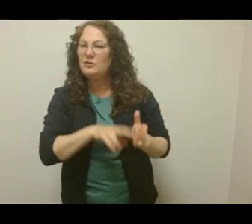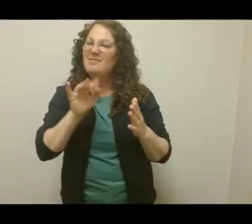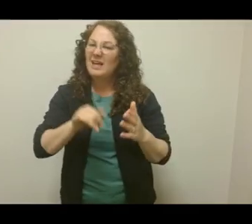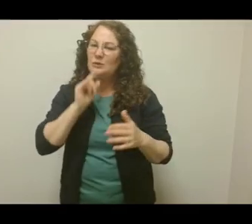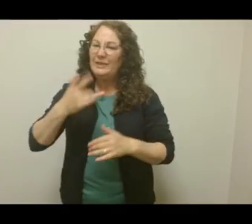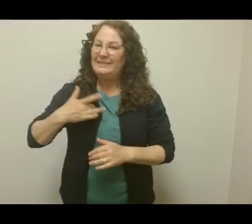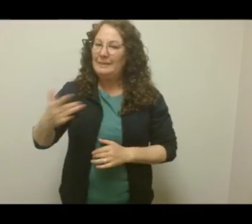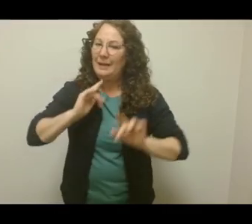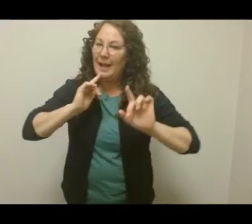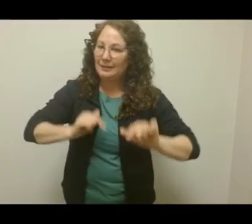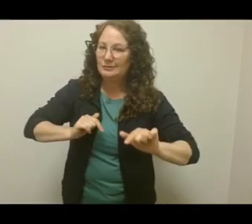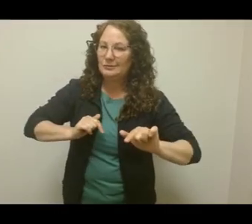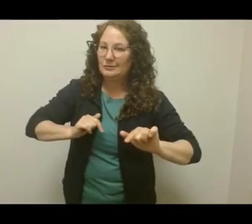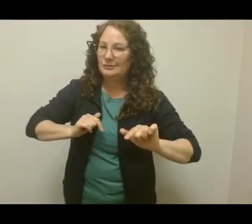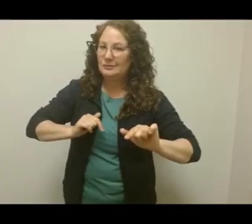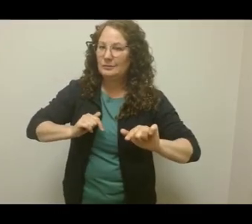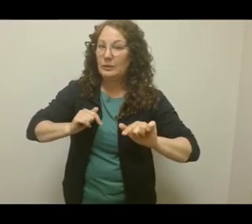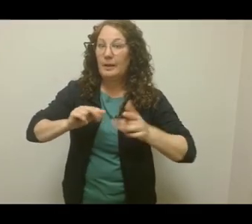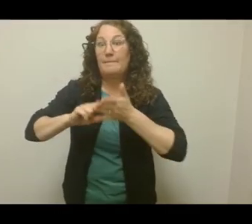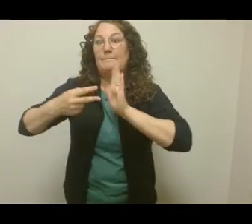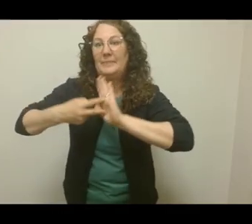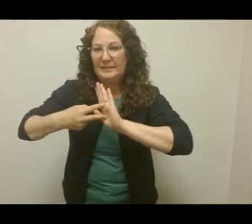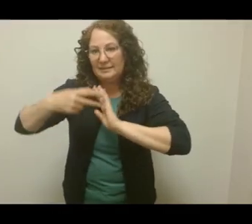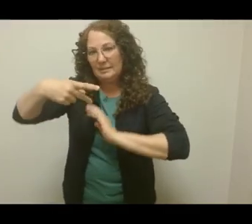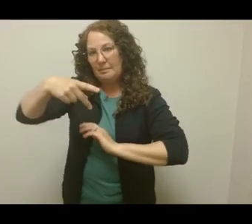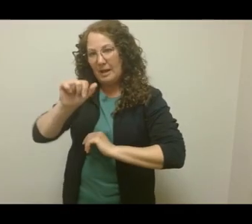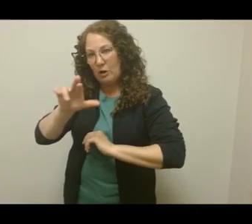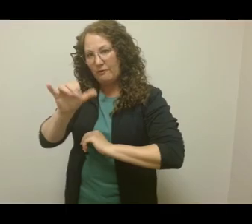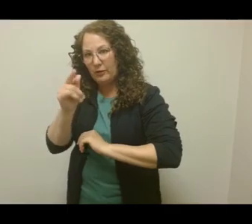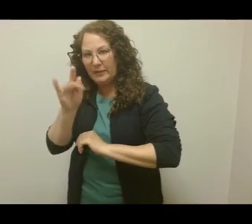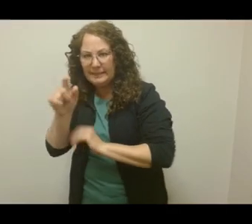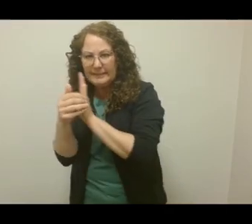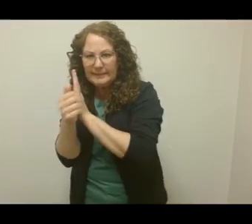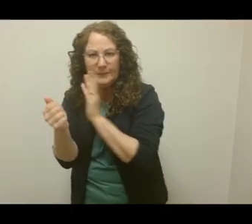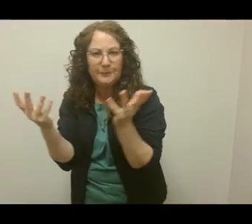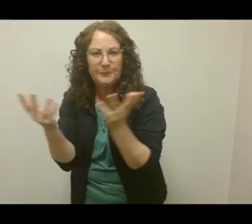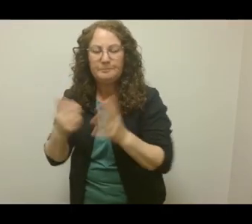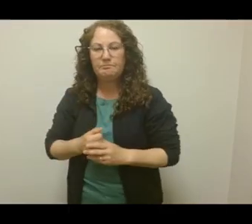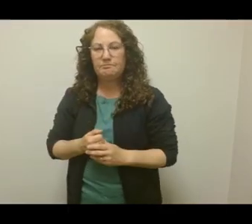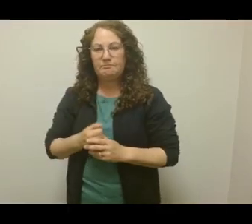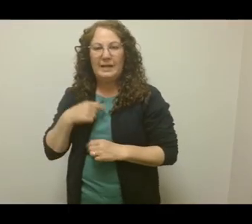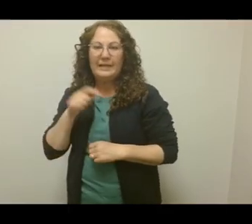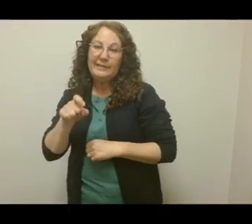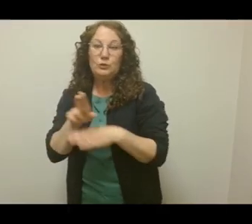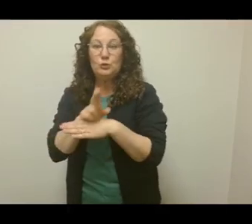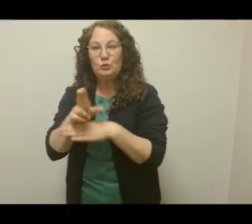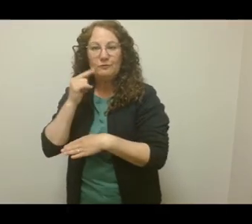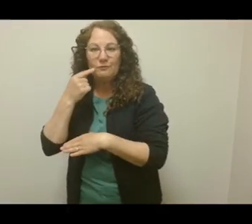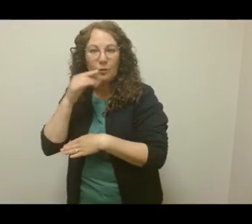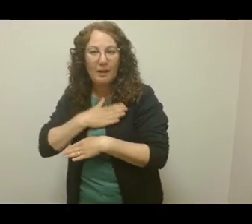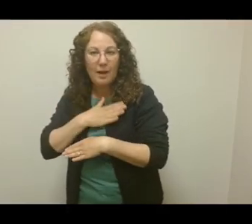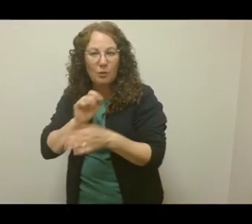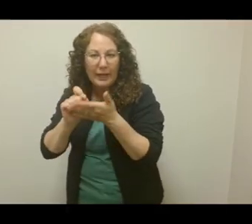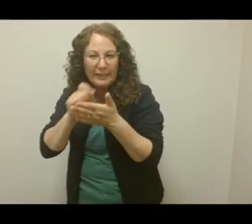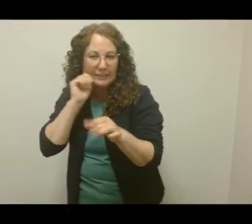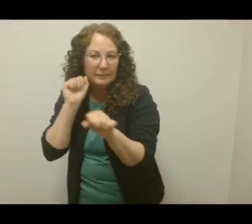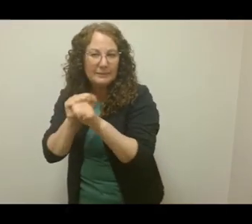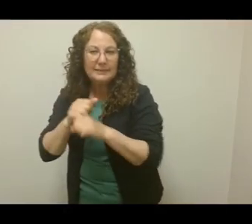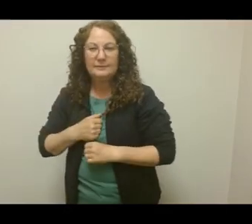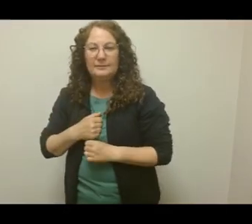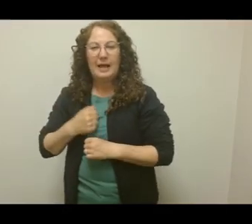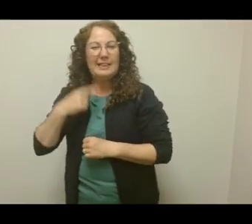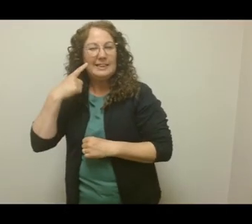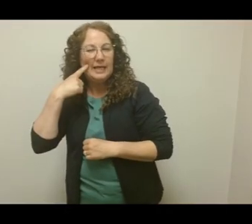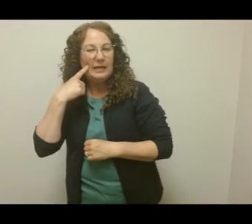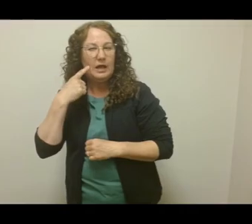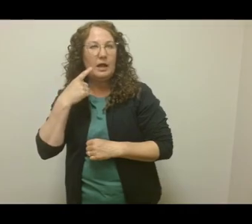typical responses to, well, what is this skill? And I guess I have to use it for my writing assignment. And I think it's mostly about